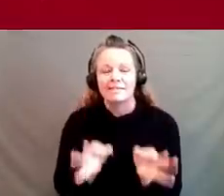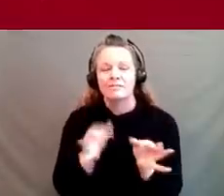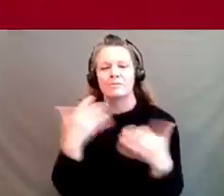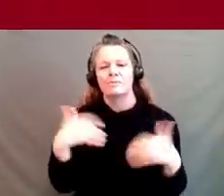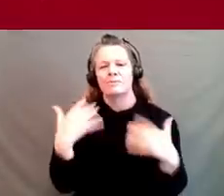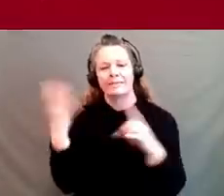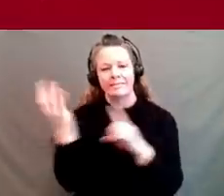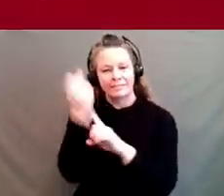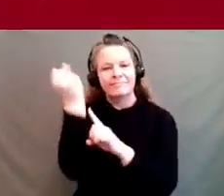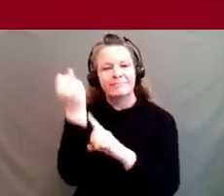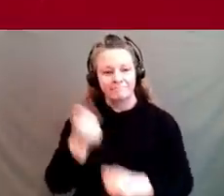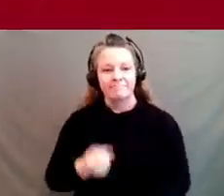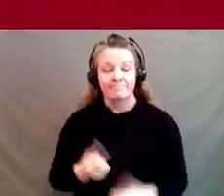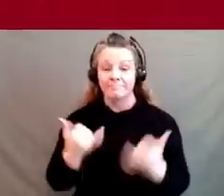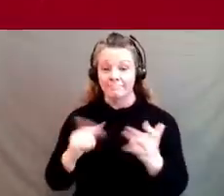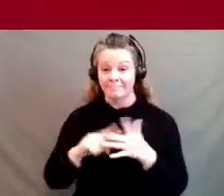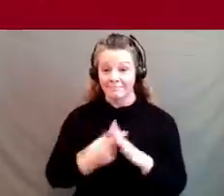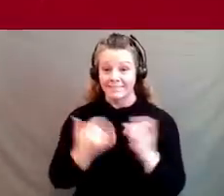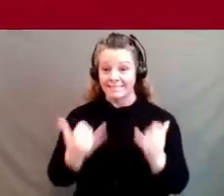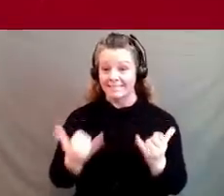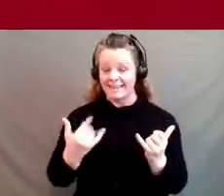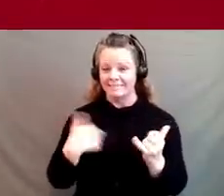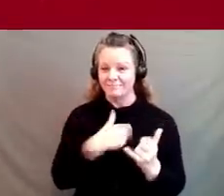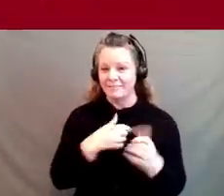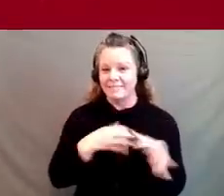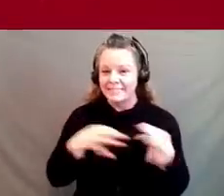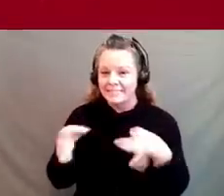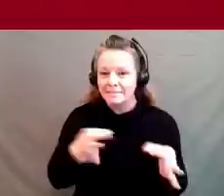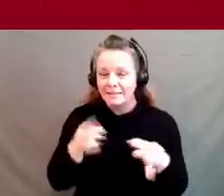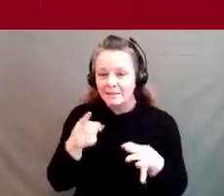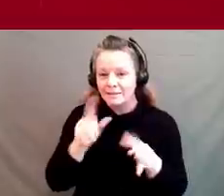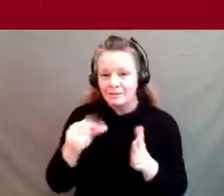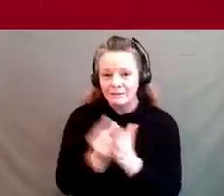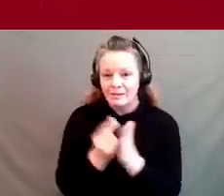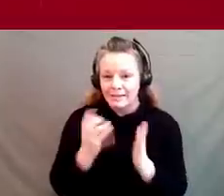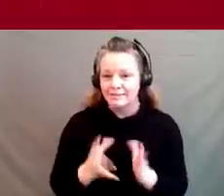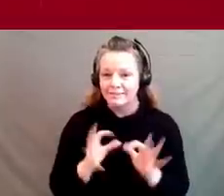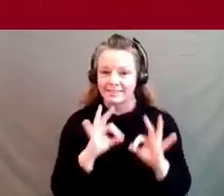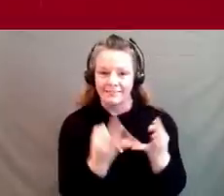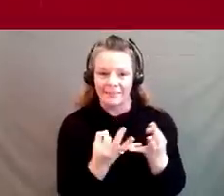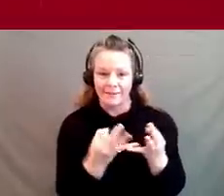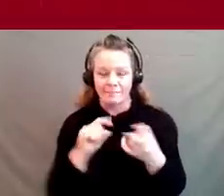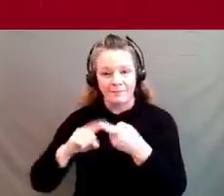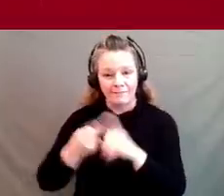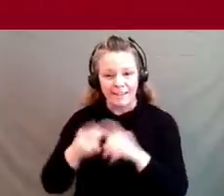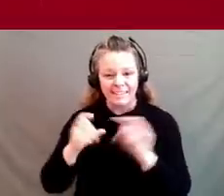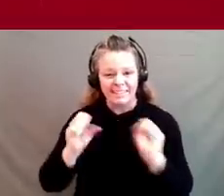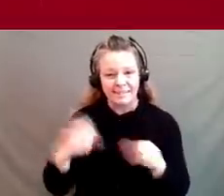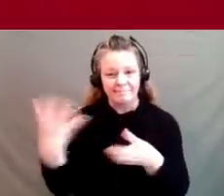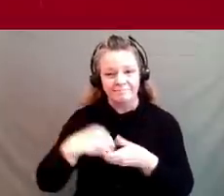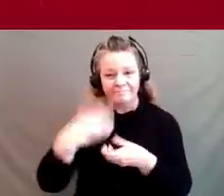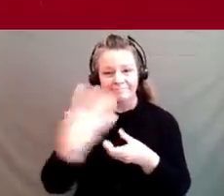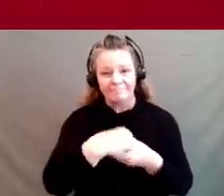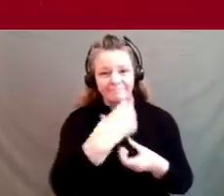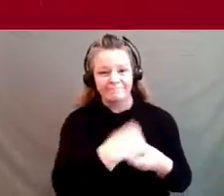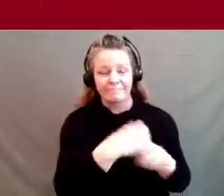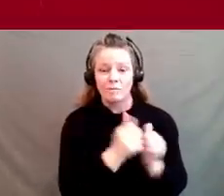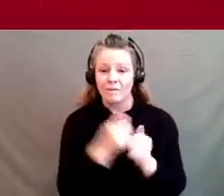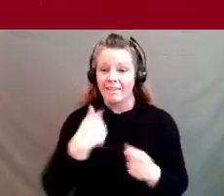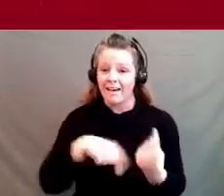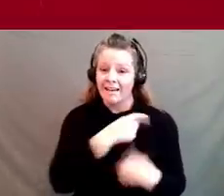let me begin today by explaining how you as graduates, family, and friends can engage with us and each other throughout the